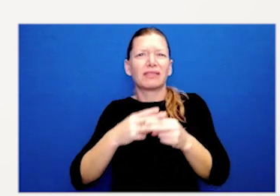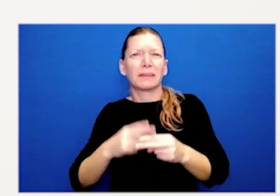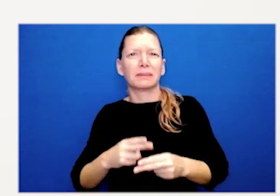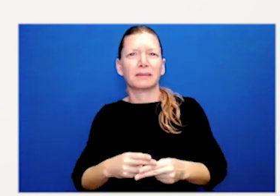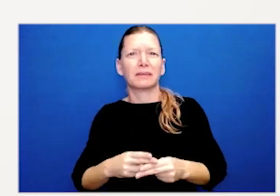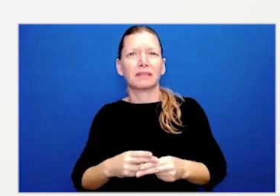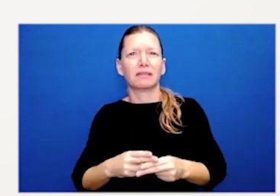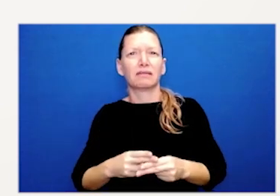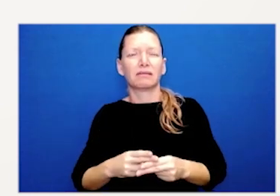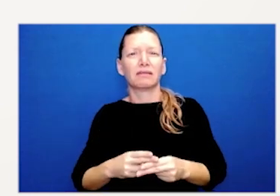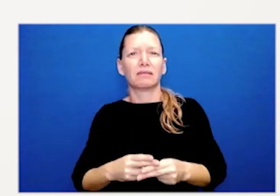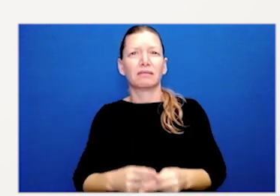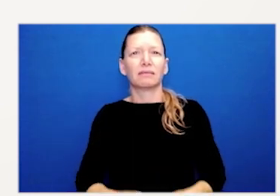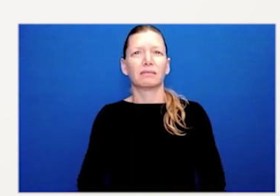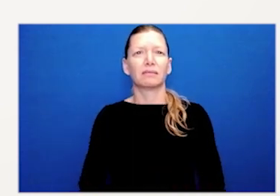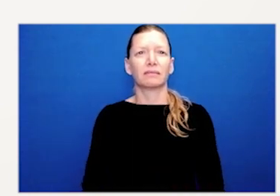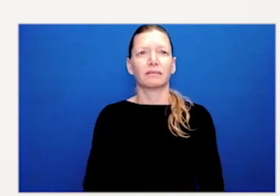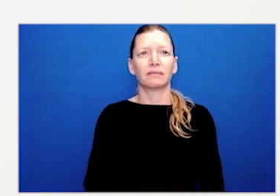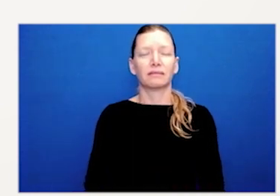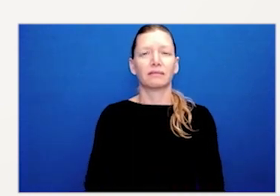honored names.